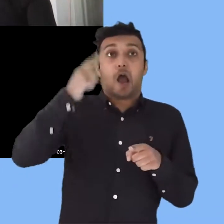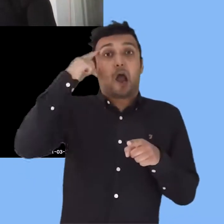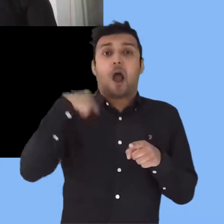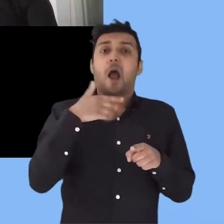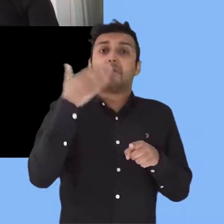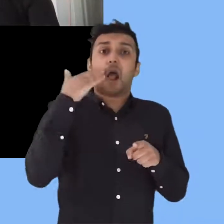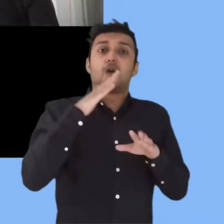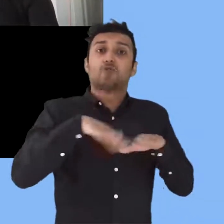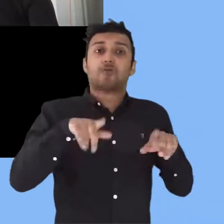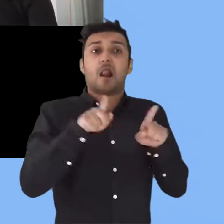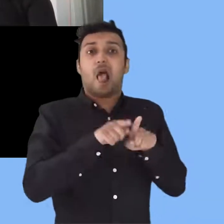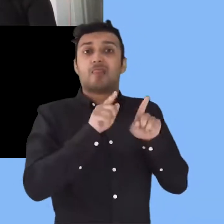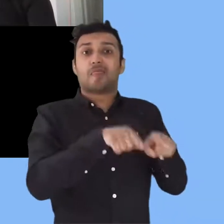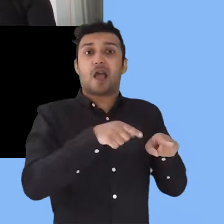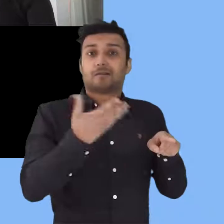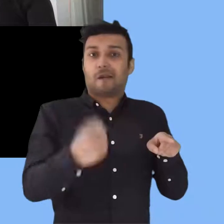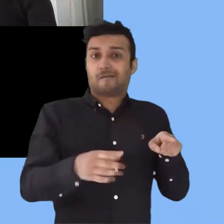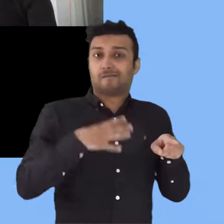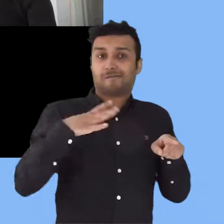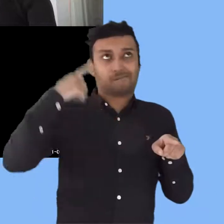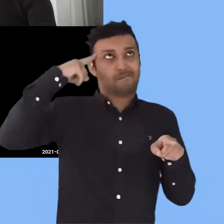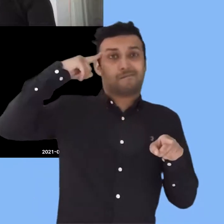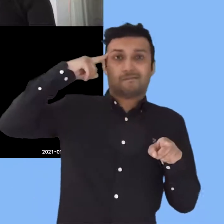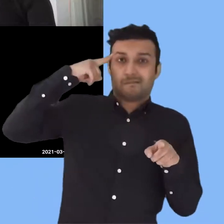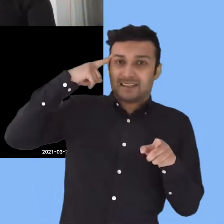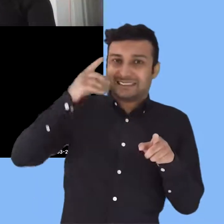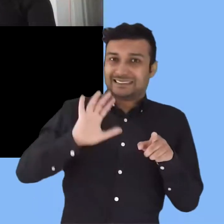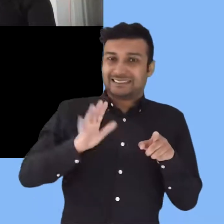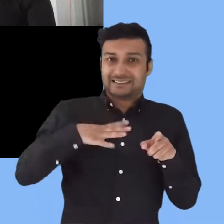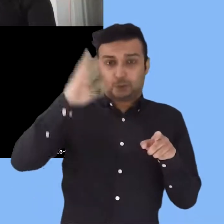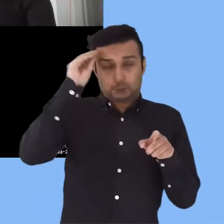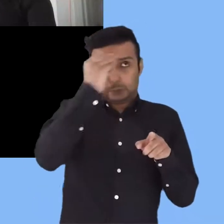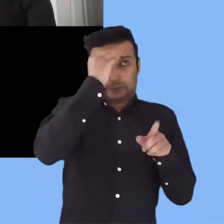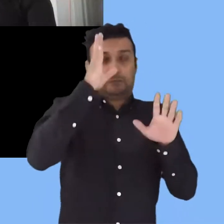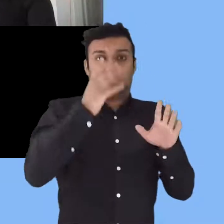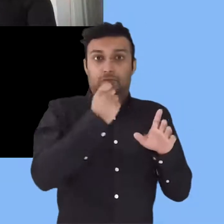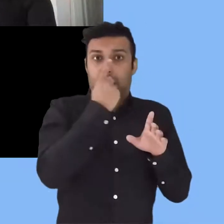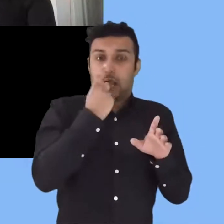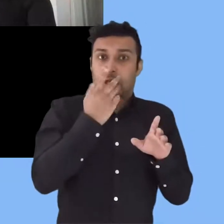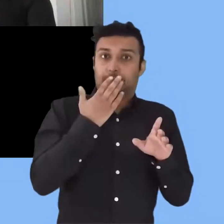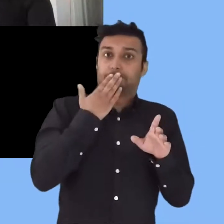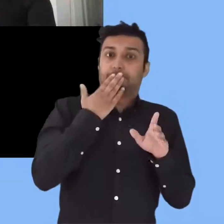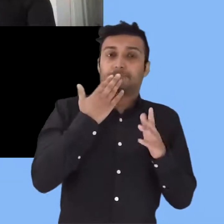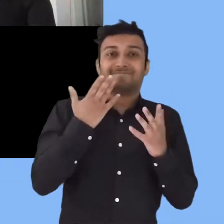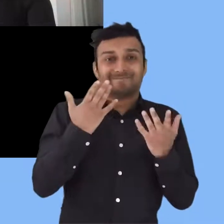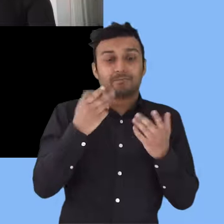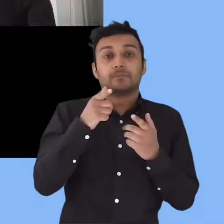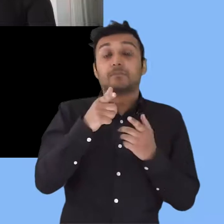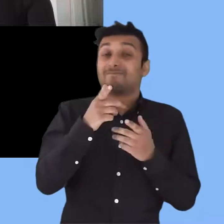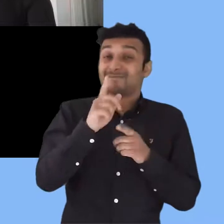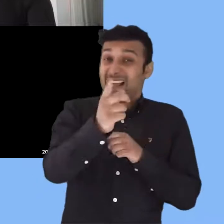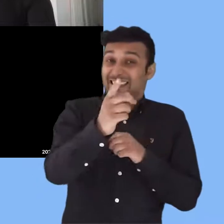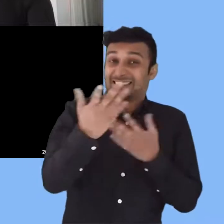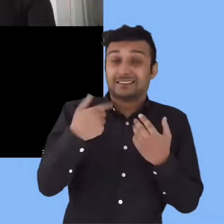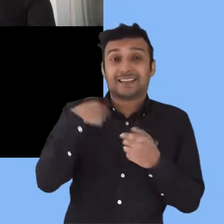Black children. Yeah, absolutely. And the experience of racism or coming up against racism, we don't, the first time we experience racism, we don't